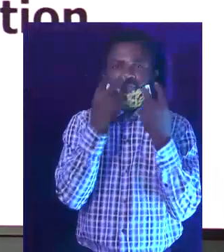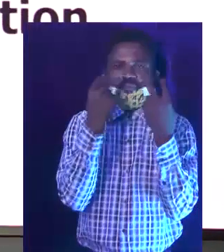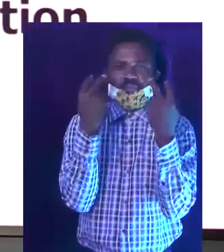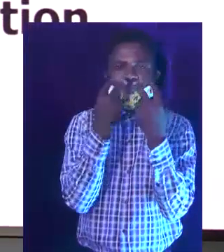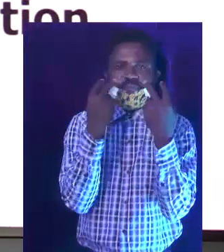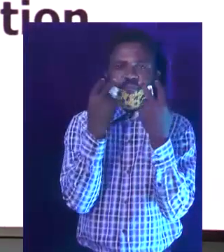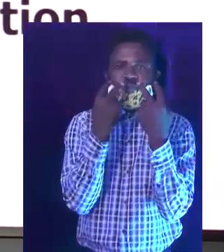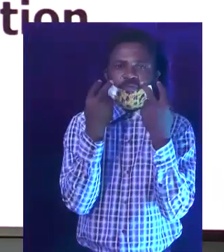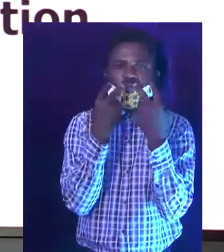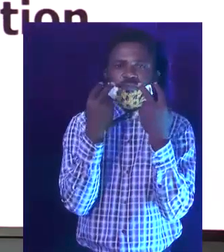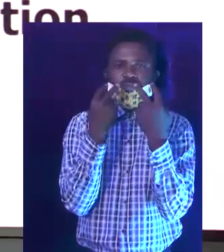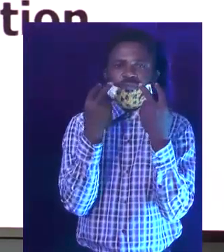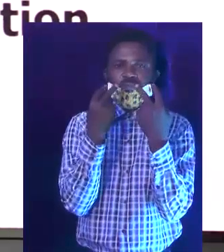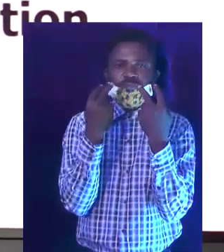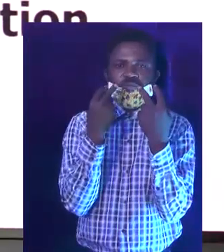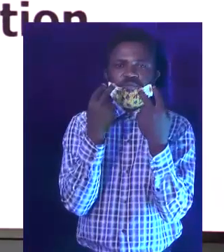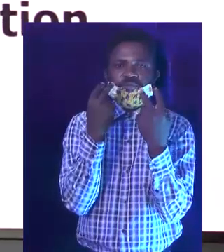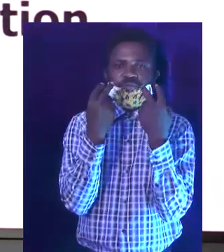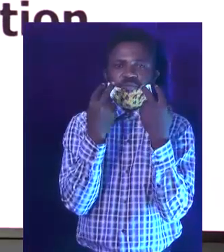Eyes on me.